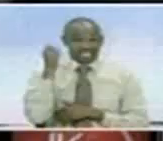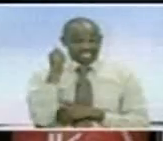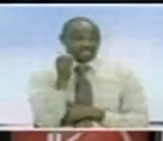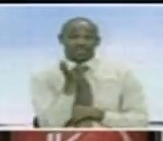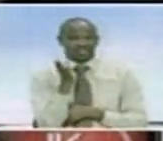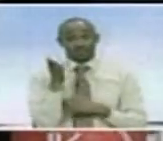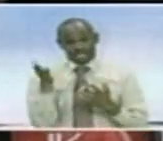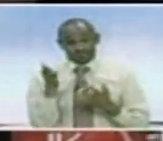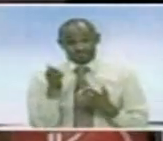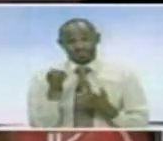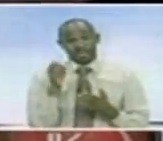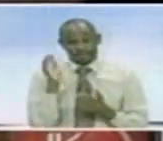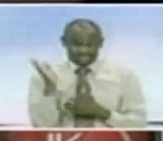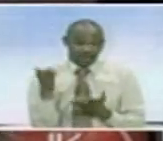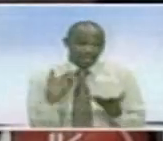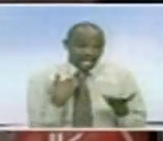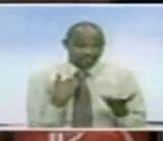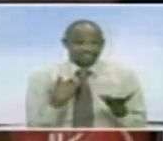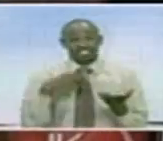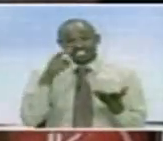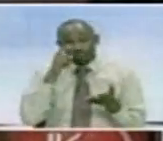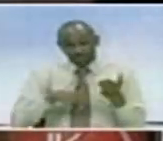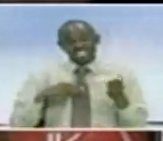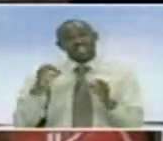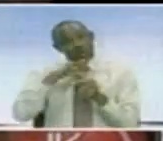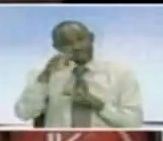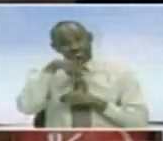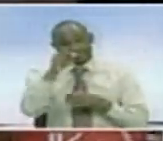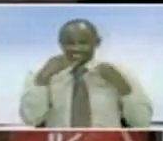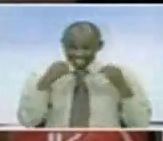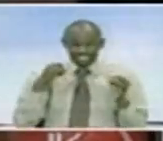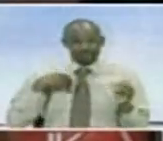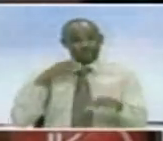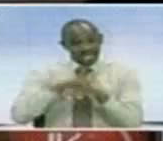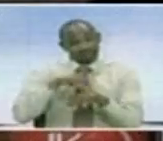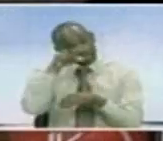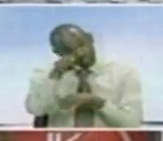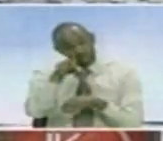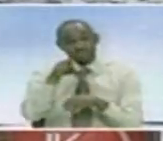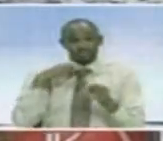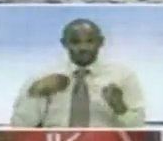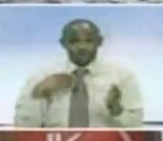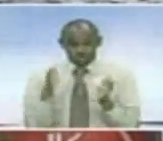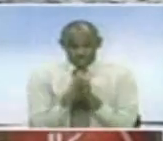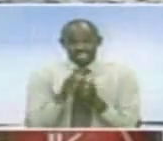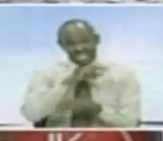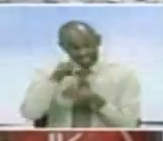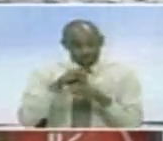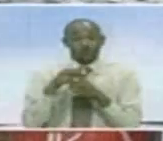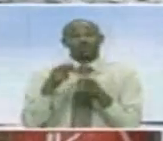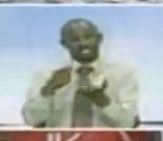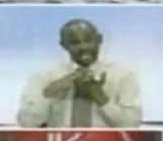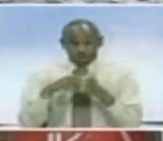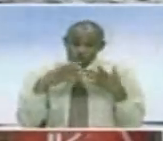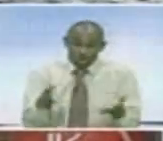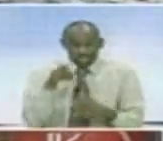And then Vic Tembu turns around and says, has CORD tried to reach out for you in inclusion in the national dialogue,